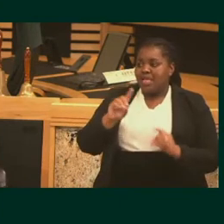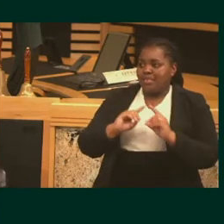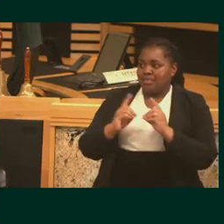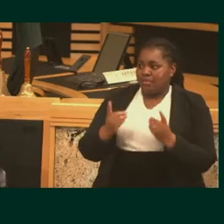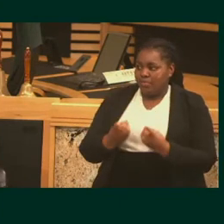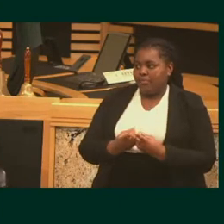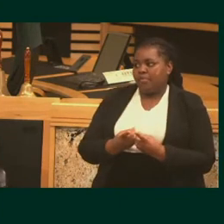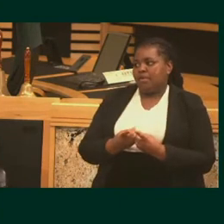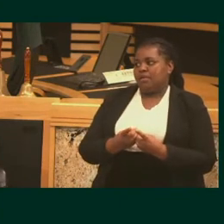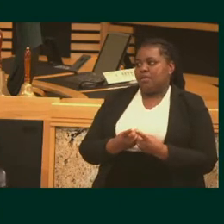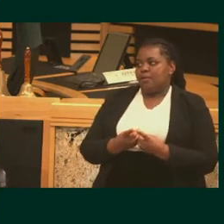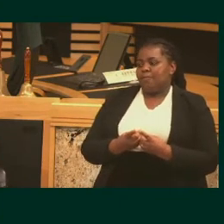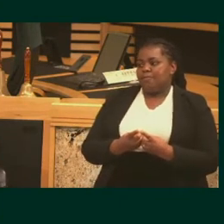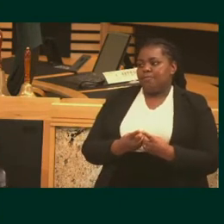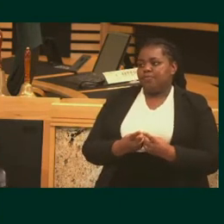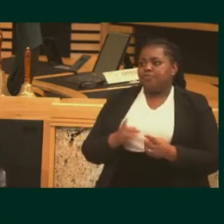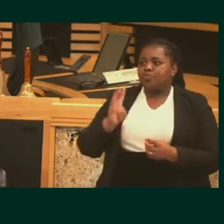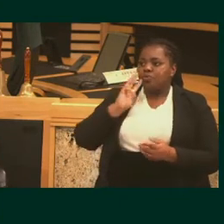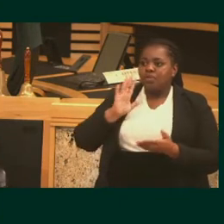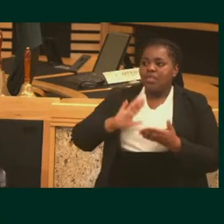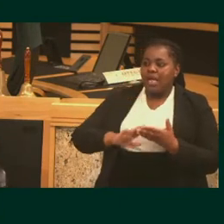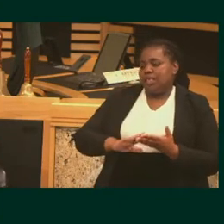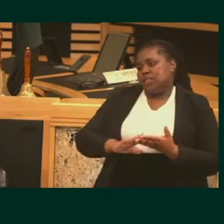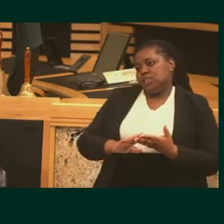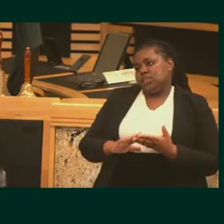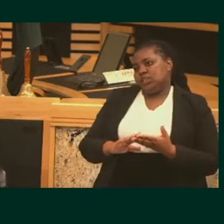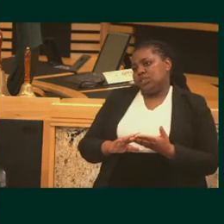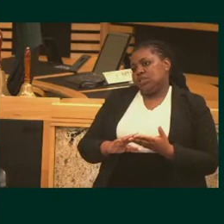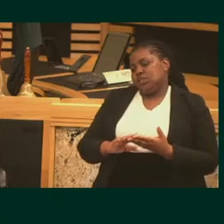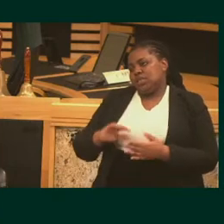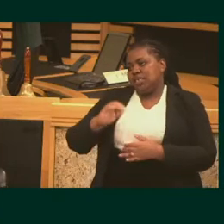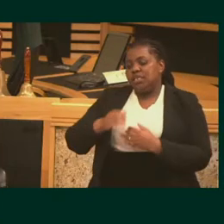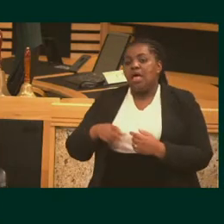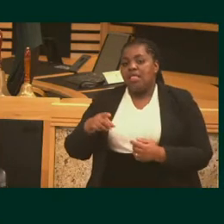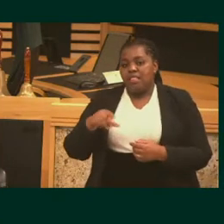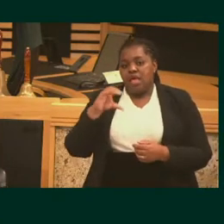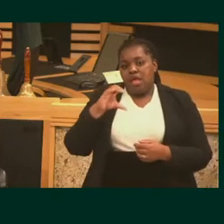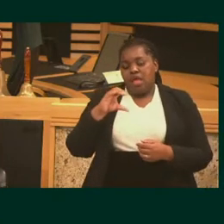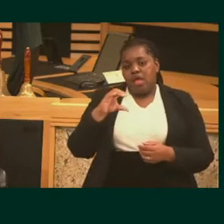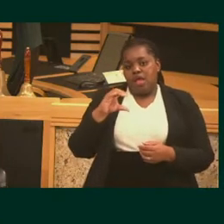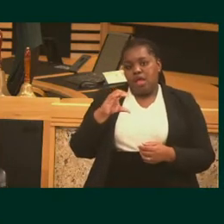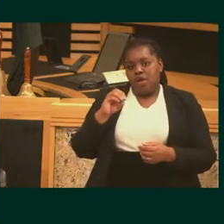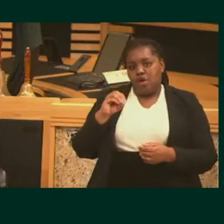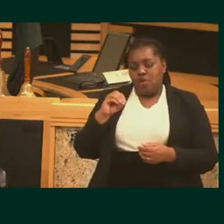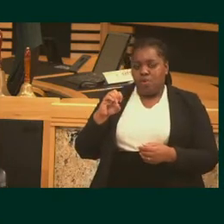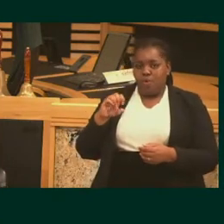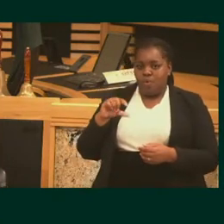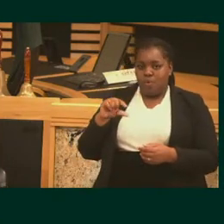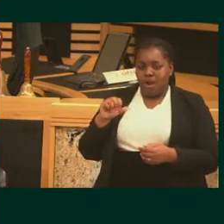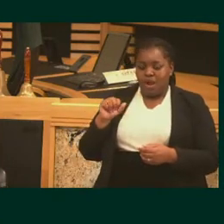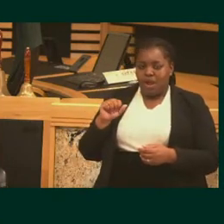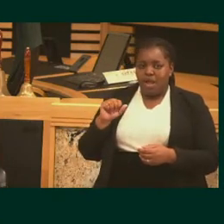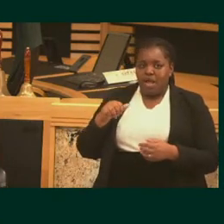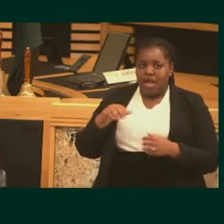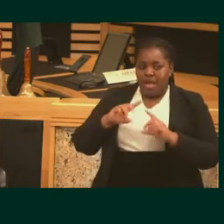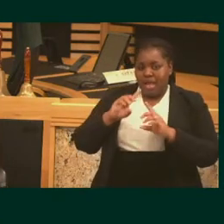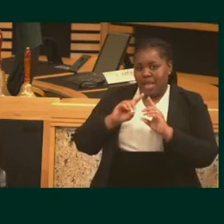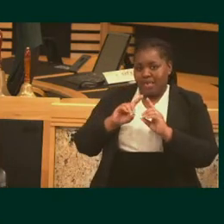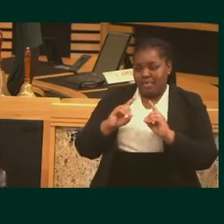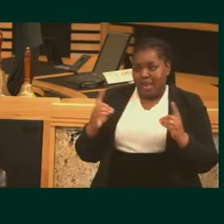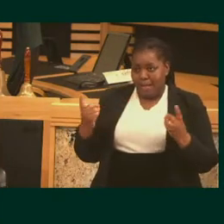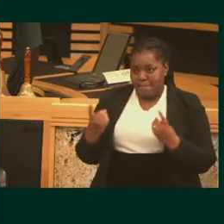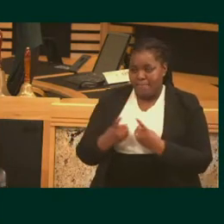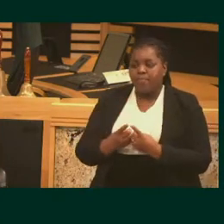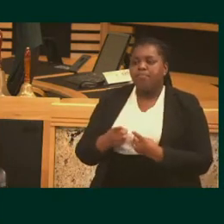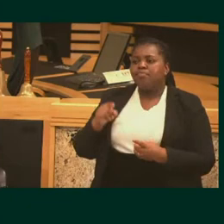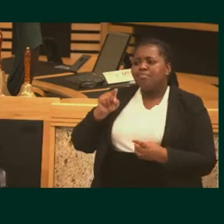of water and sanitation the K Dam a vital water source in the western region of